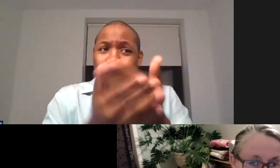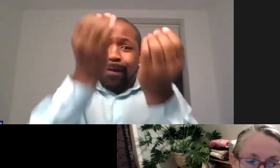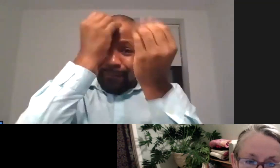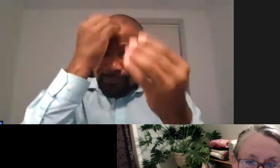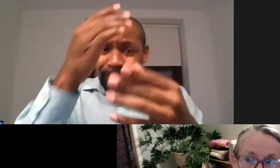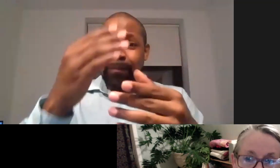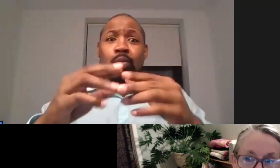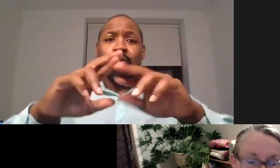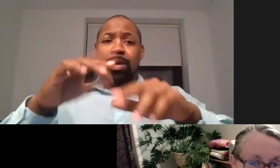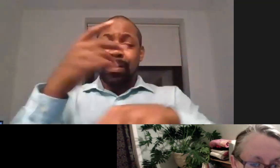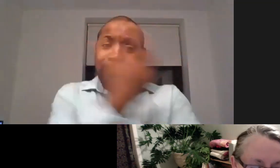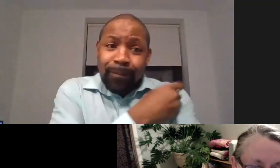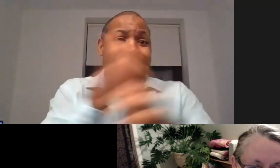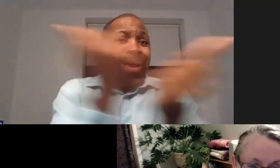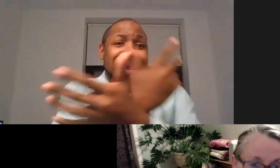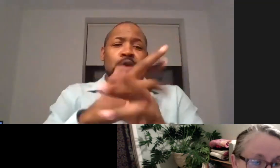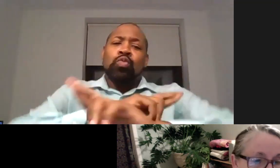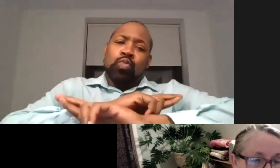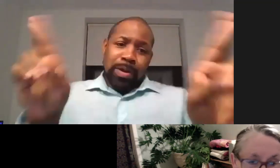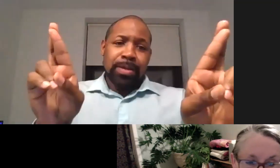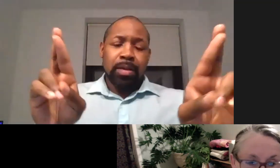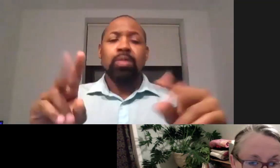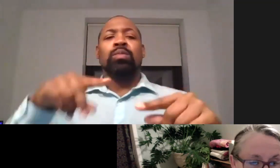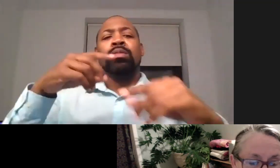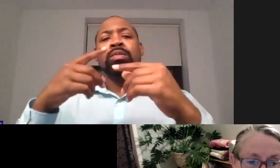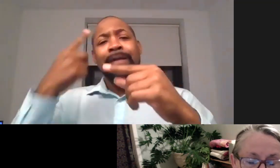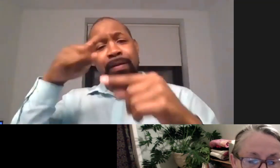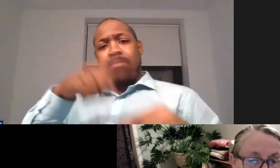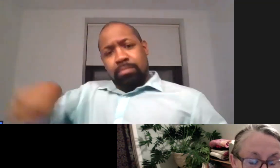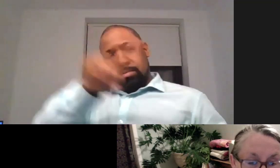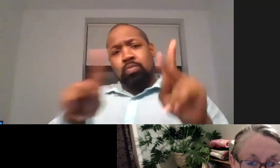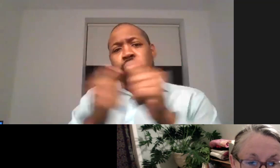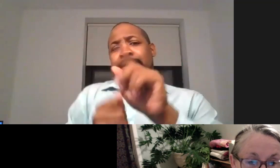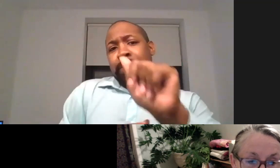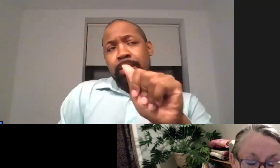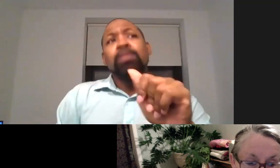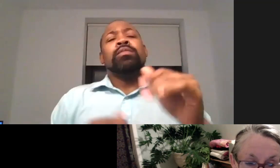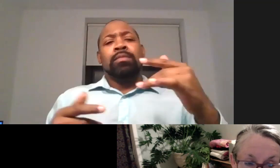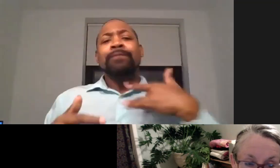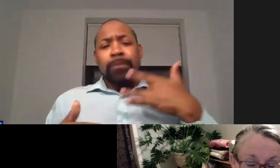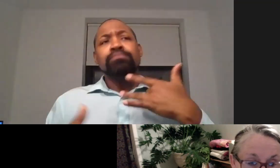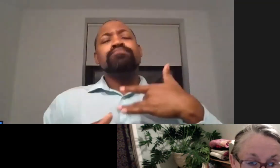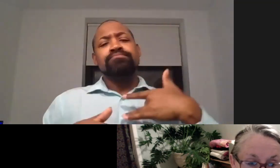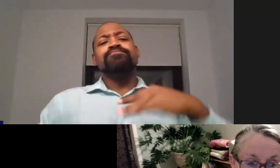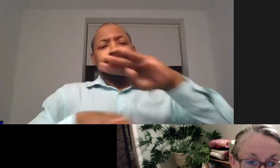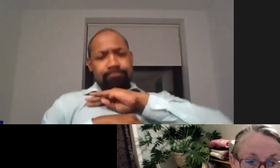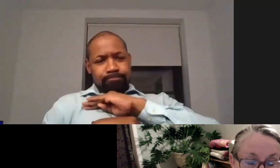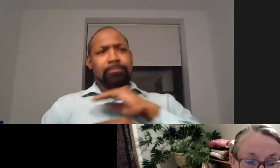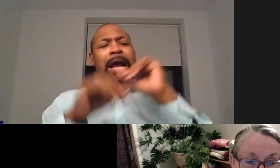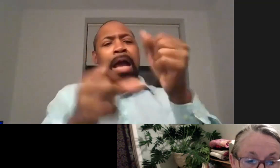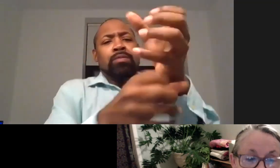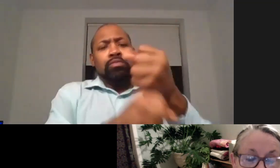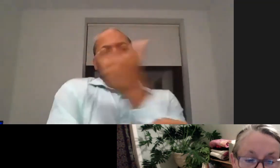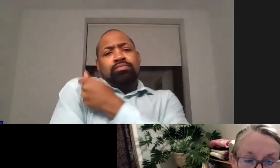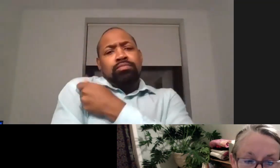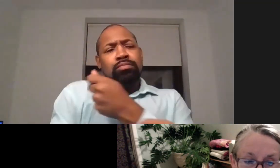push hard to make sure that this happens. It needs to be ready and dispatched as soon as possible. And